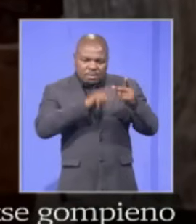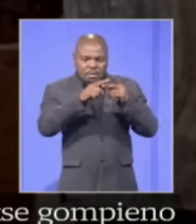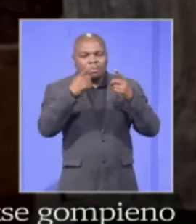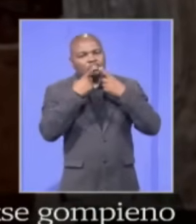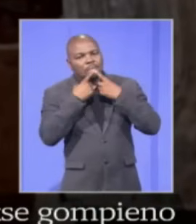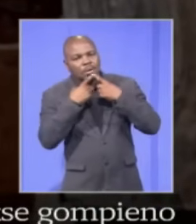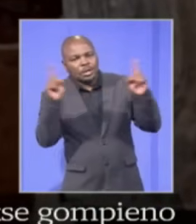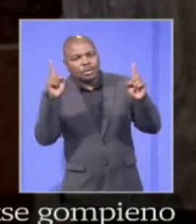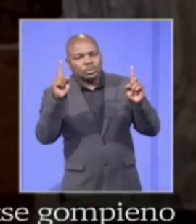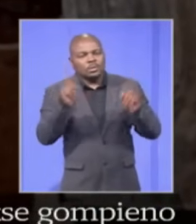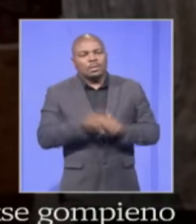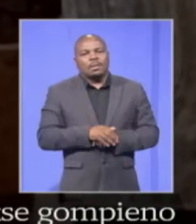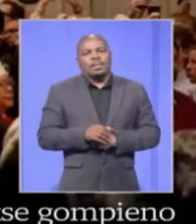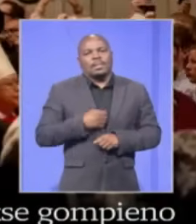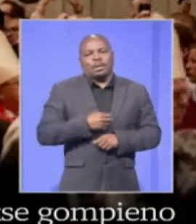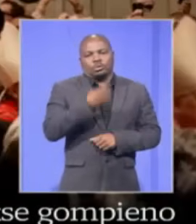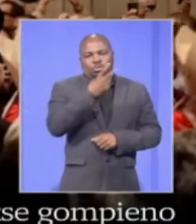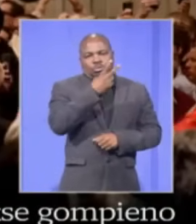nna mopapa wa bo